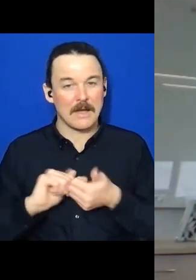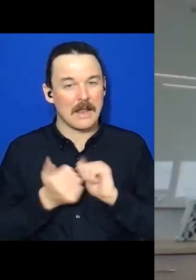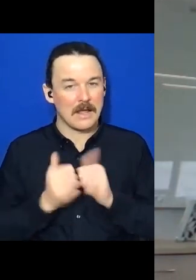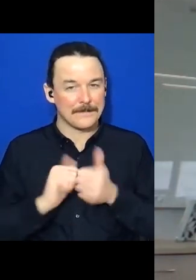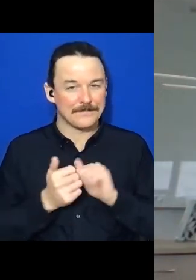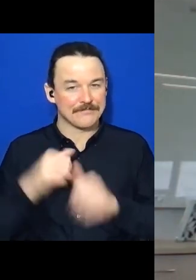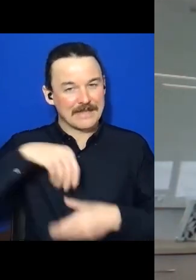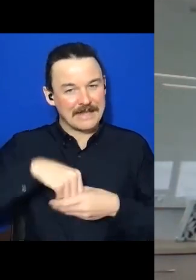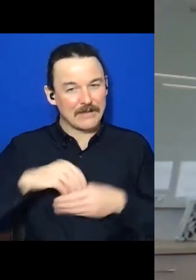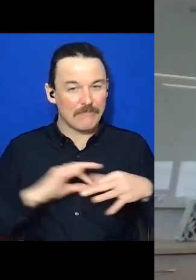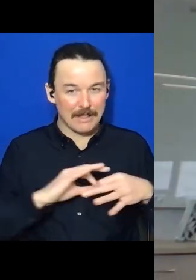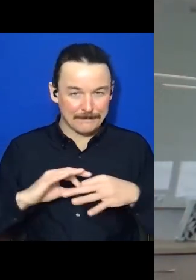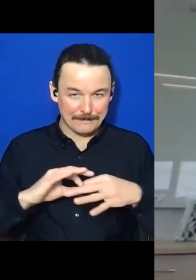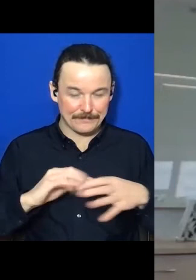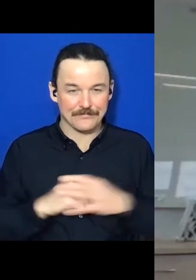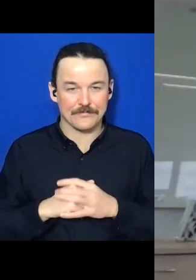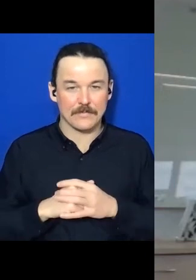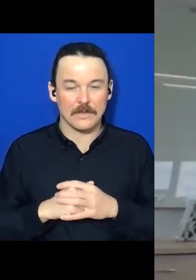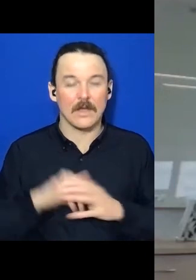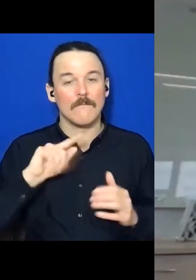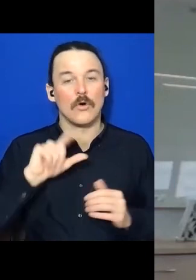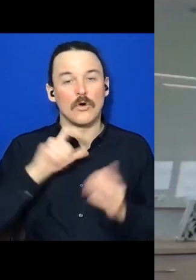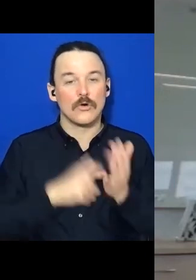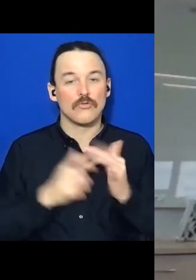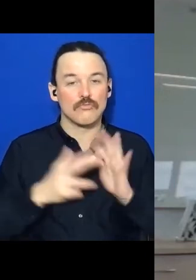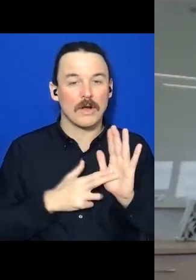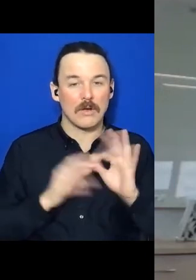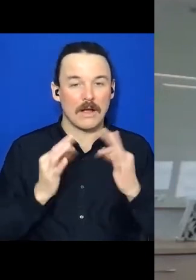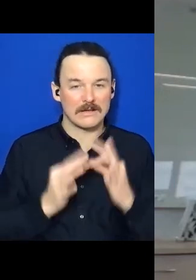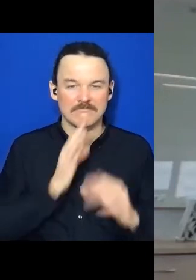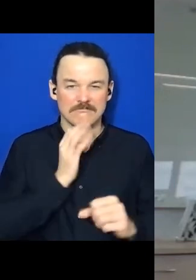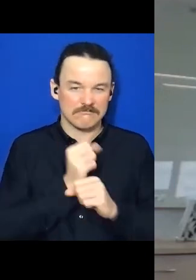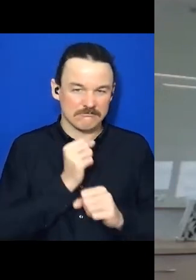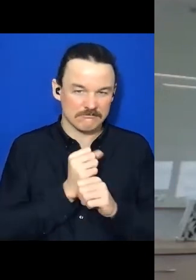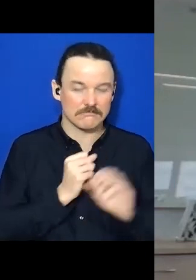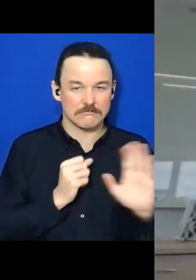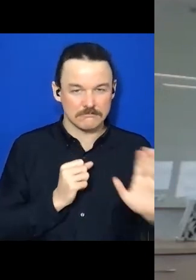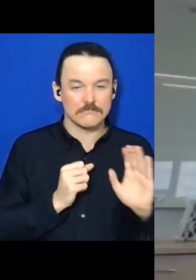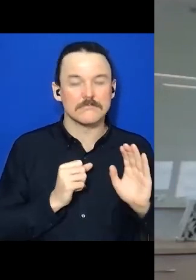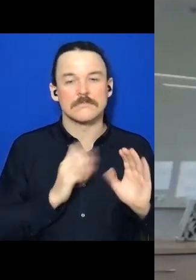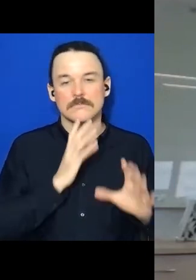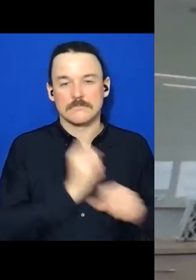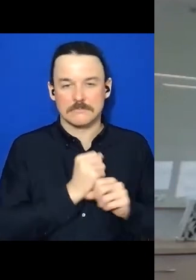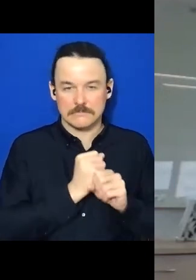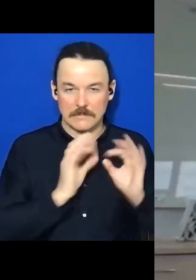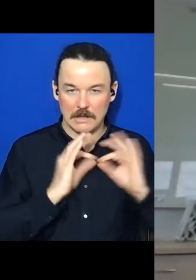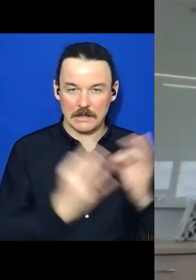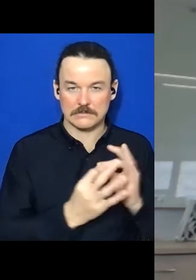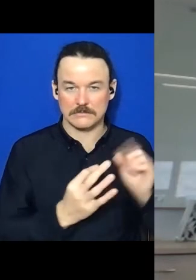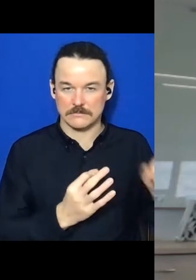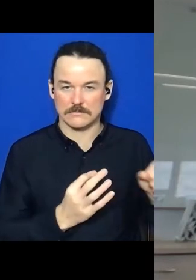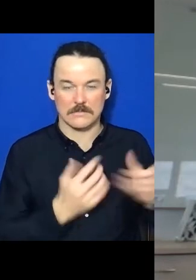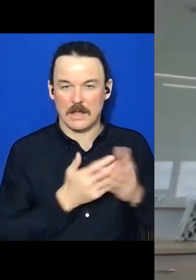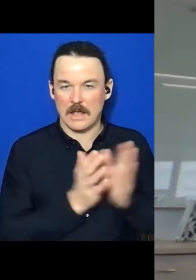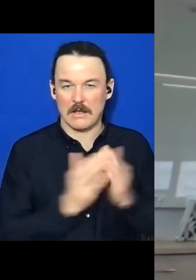for Crown agencies is, how do they then, again, as I mentioned earlier, deliver a service that is fair